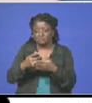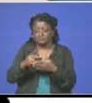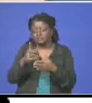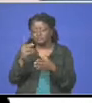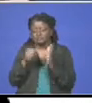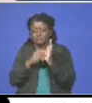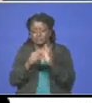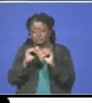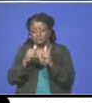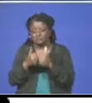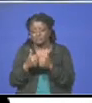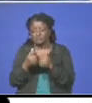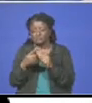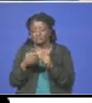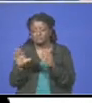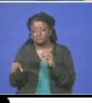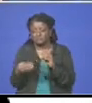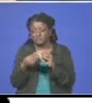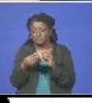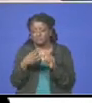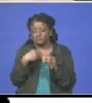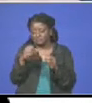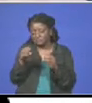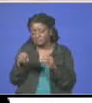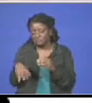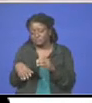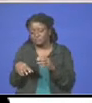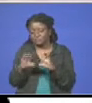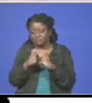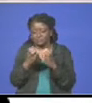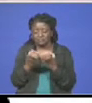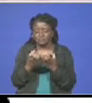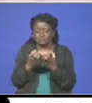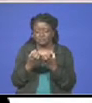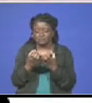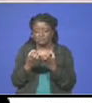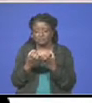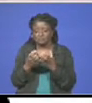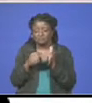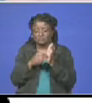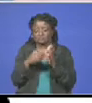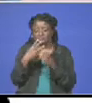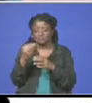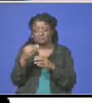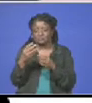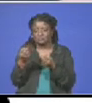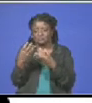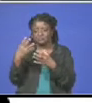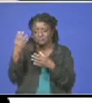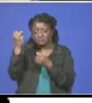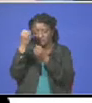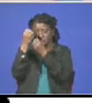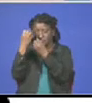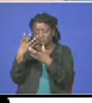add and drop, the period for it, and informing them of a lot of information that is going to be beneficial for them navigating their path throughout this semester.